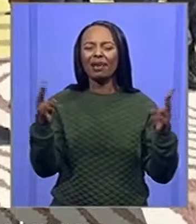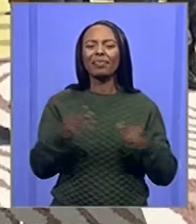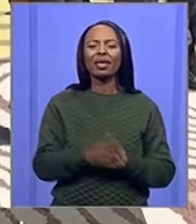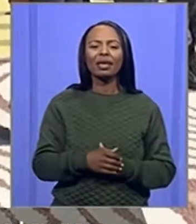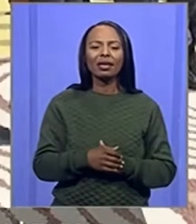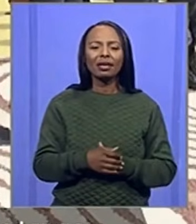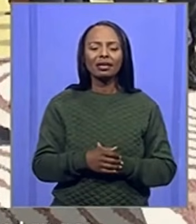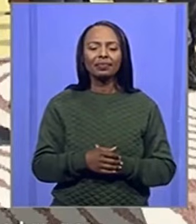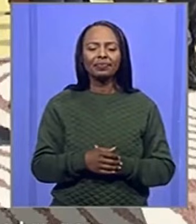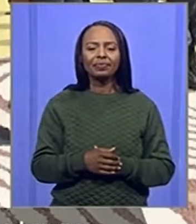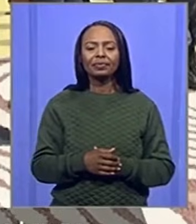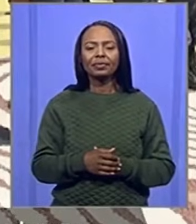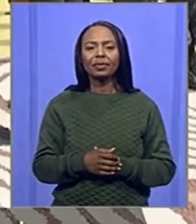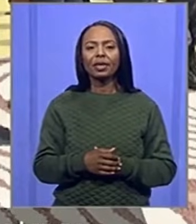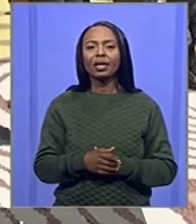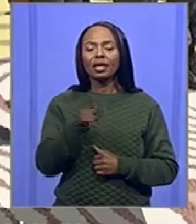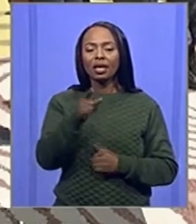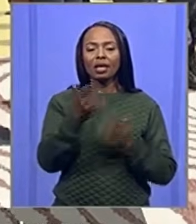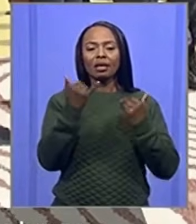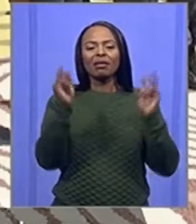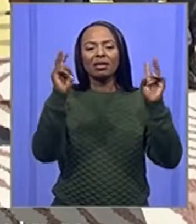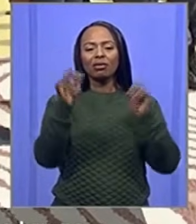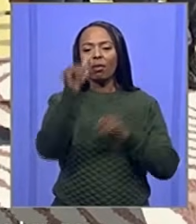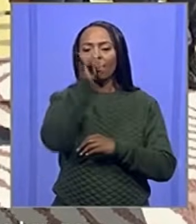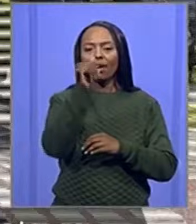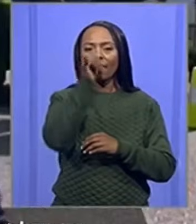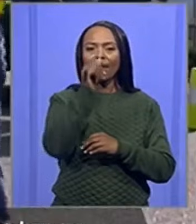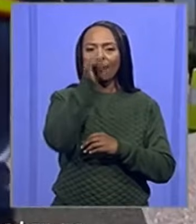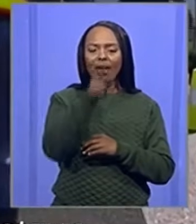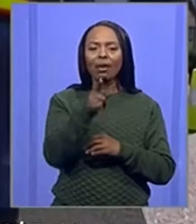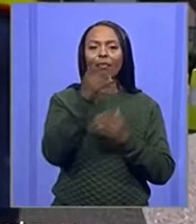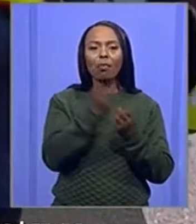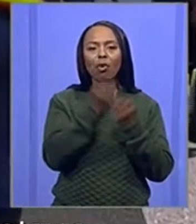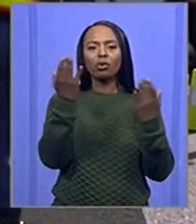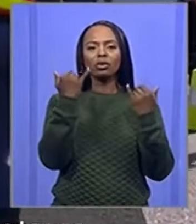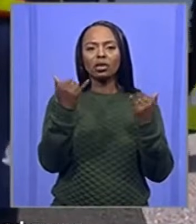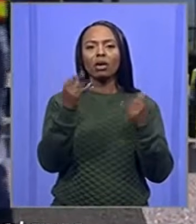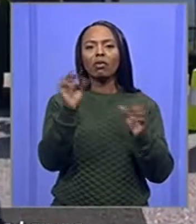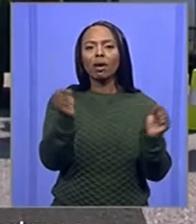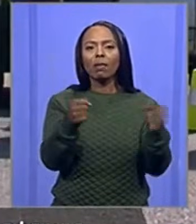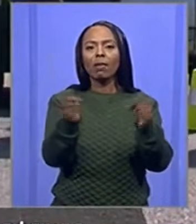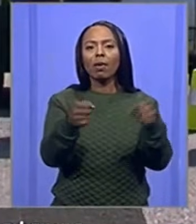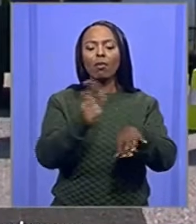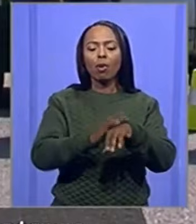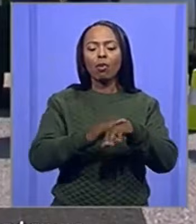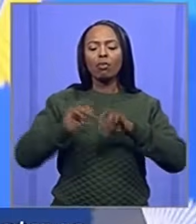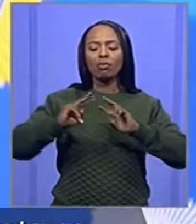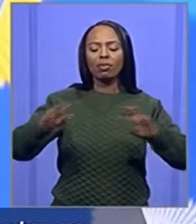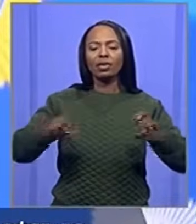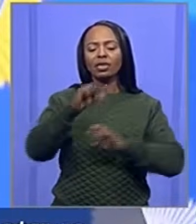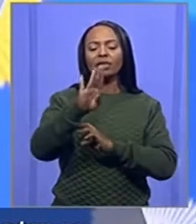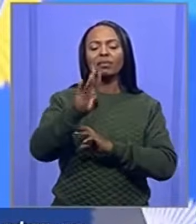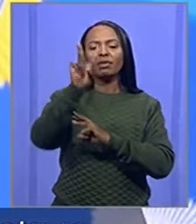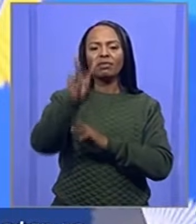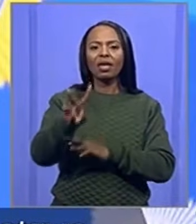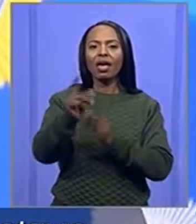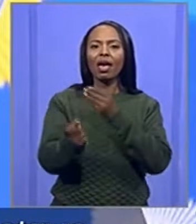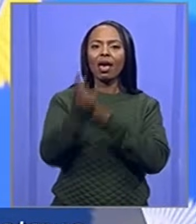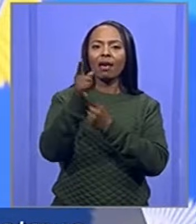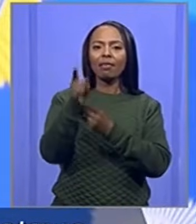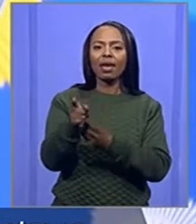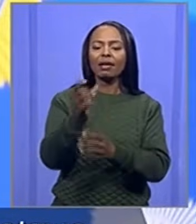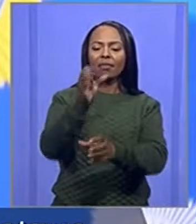upscale its responses to this form of crime through increased operations to trace the GBVF perpetrators,